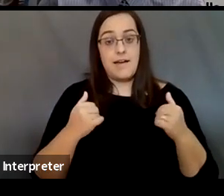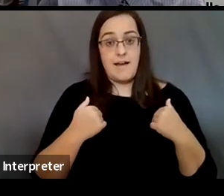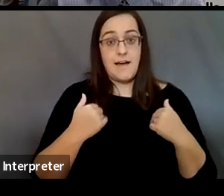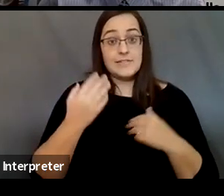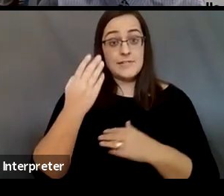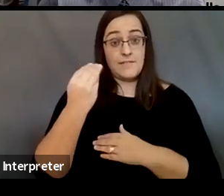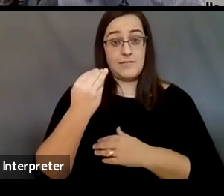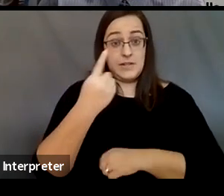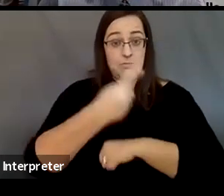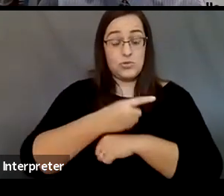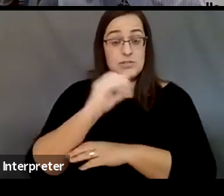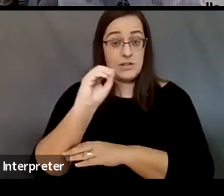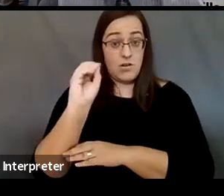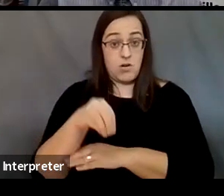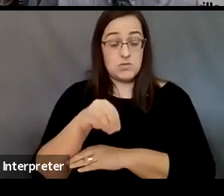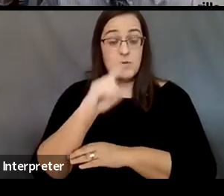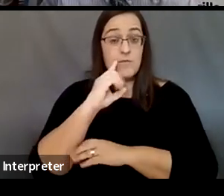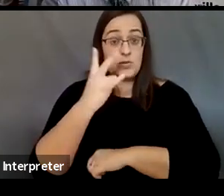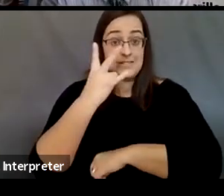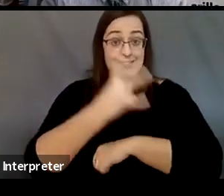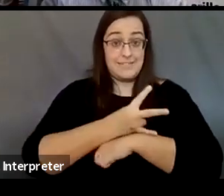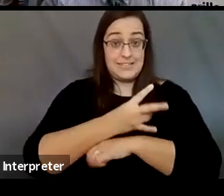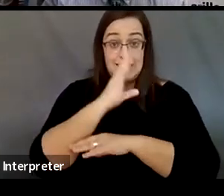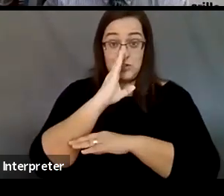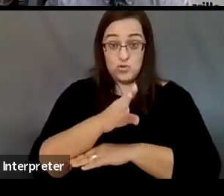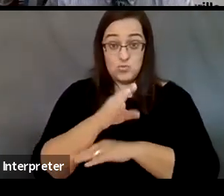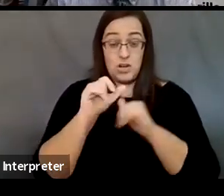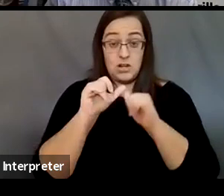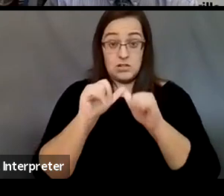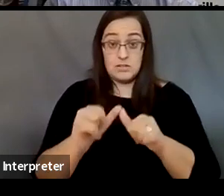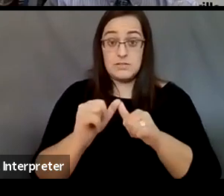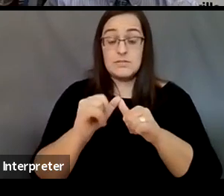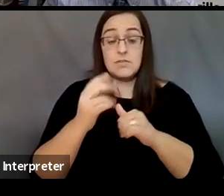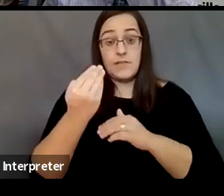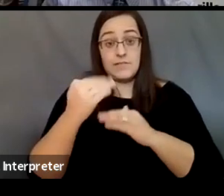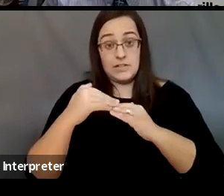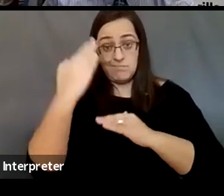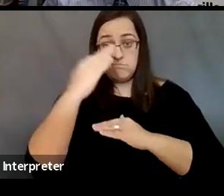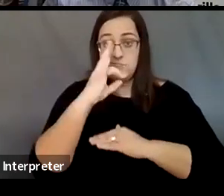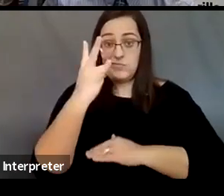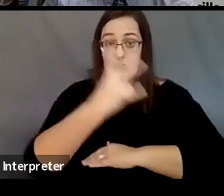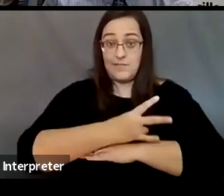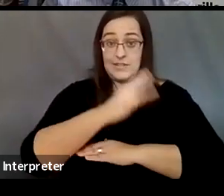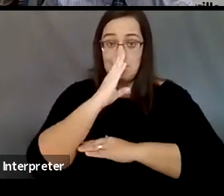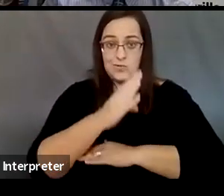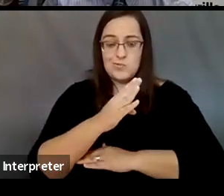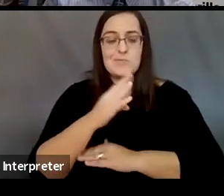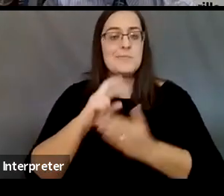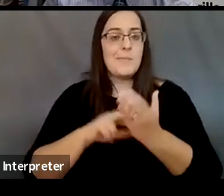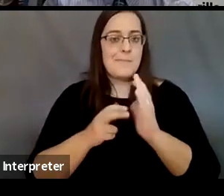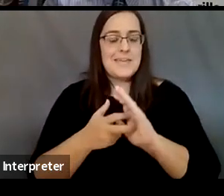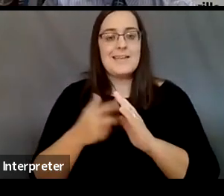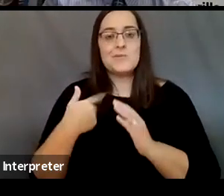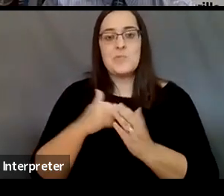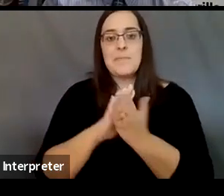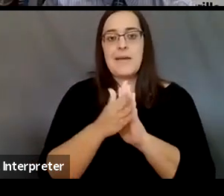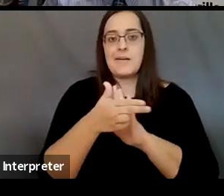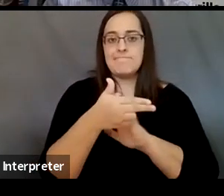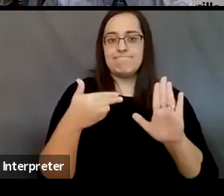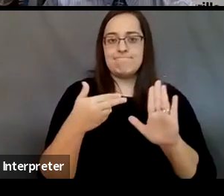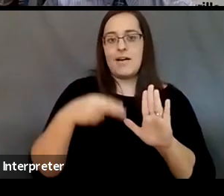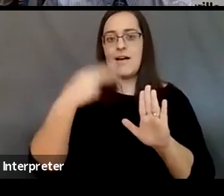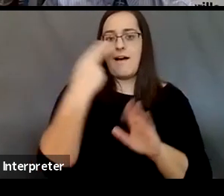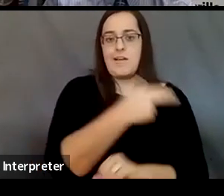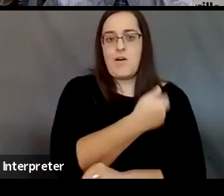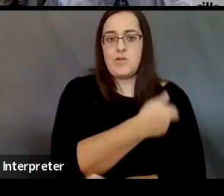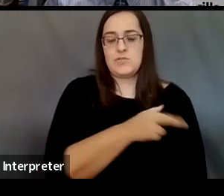15% hospitalization rate for 7 consecutive days, then we move into a high hospitalization rate area. And all of